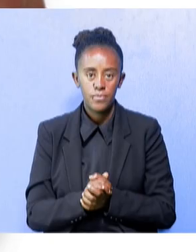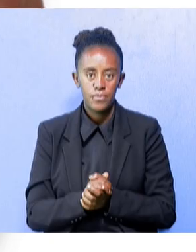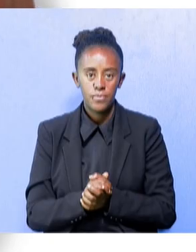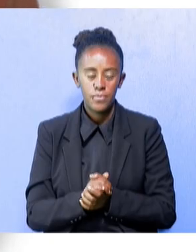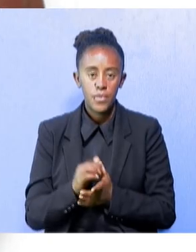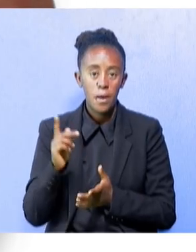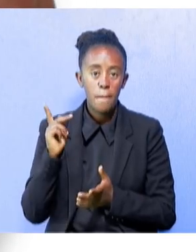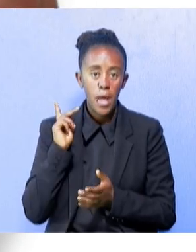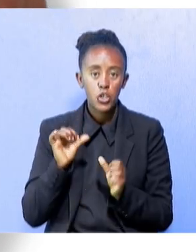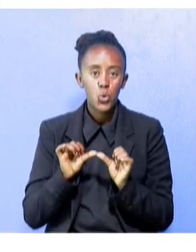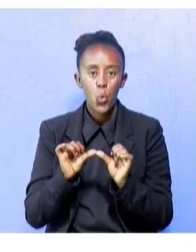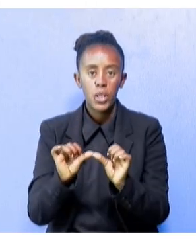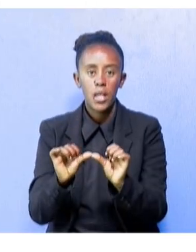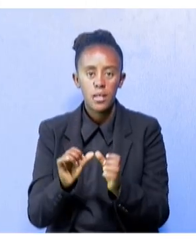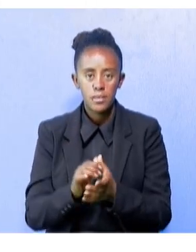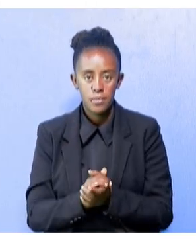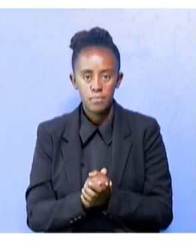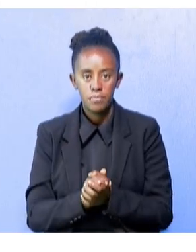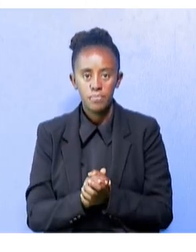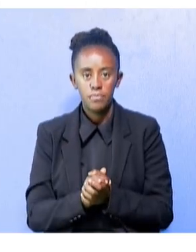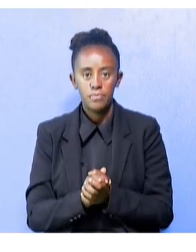Past continuous.